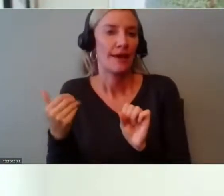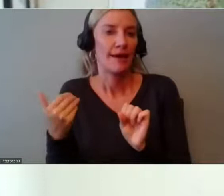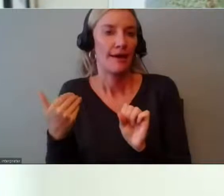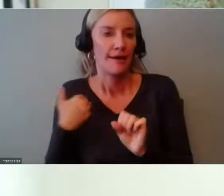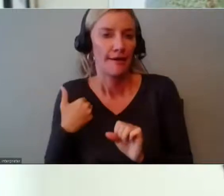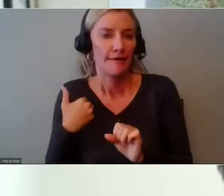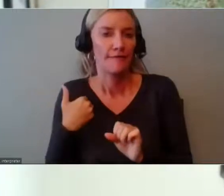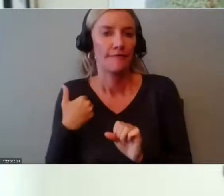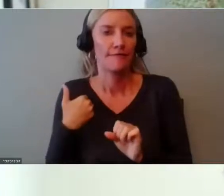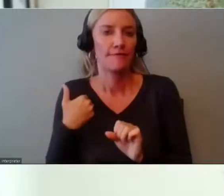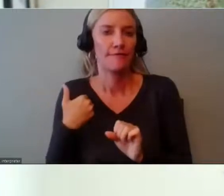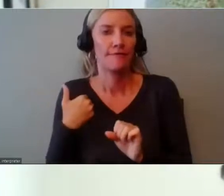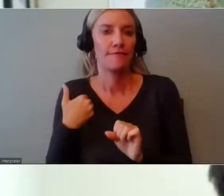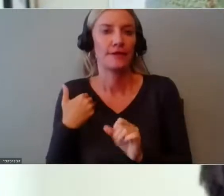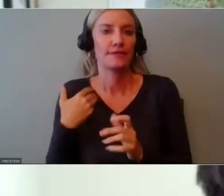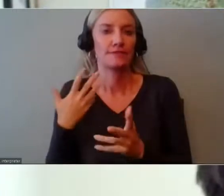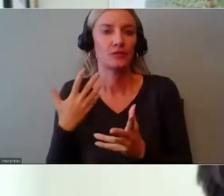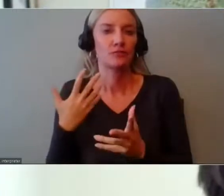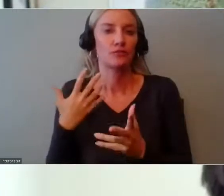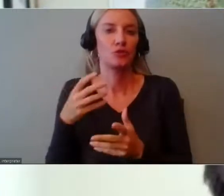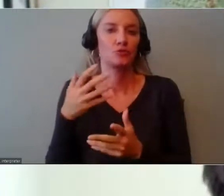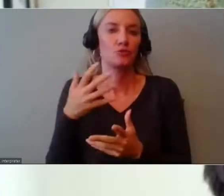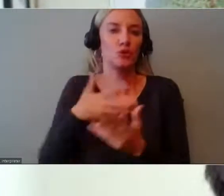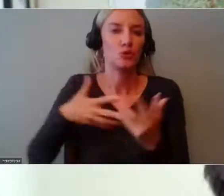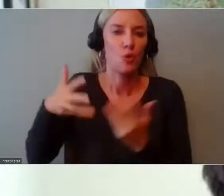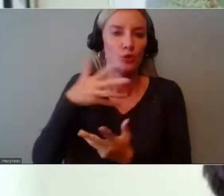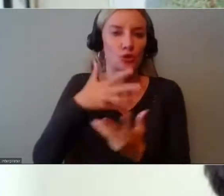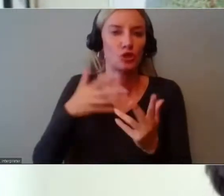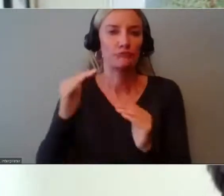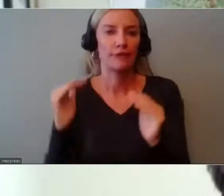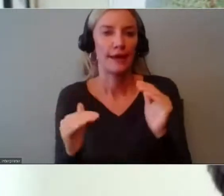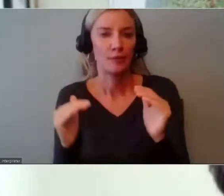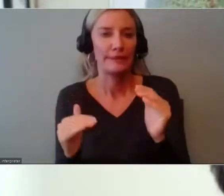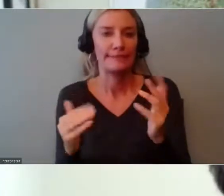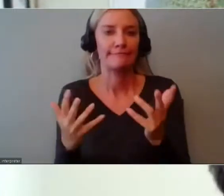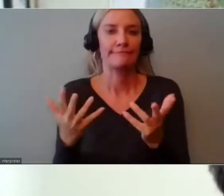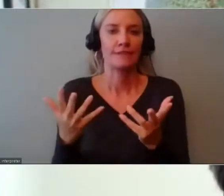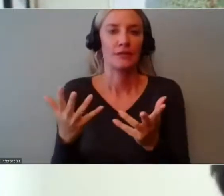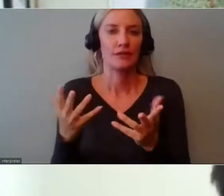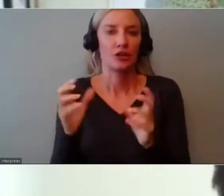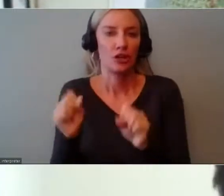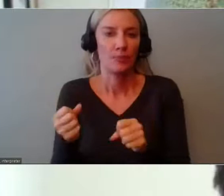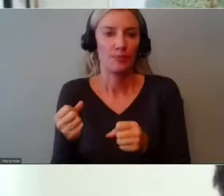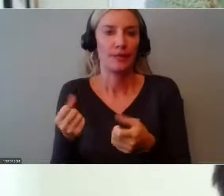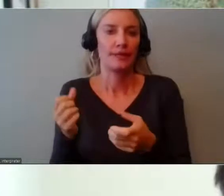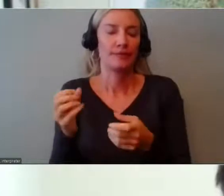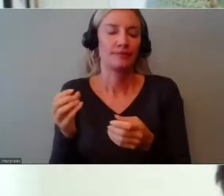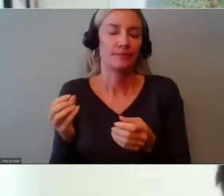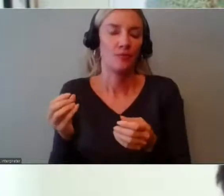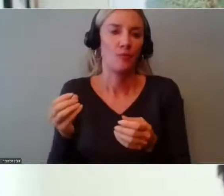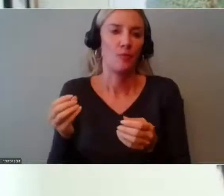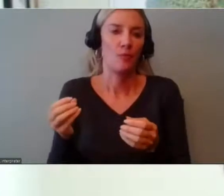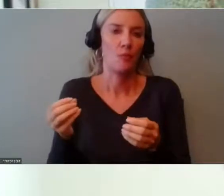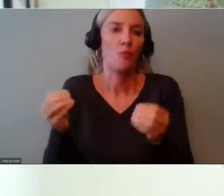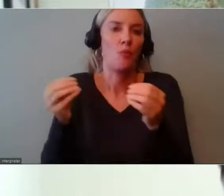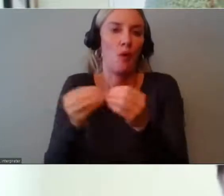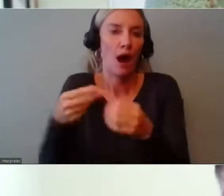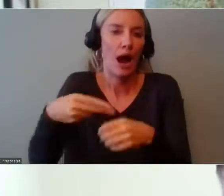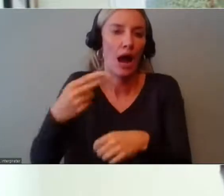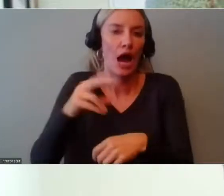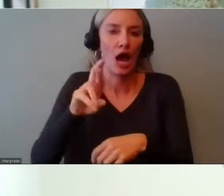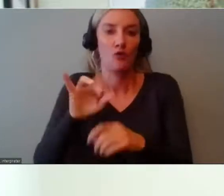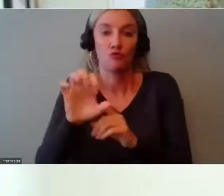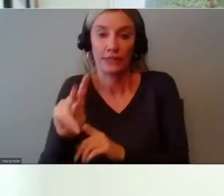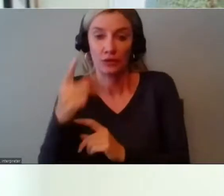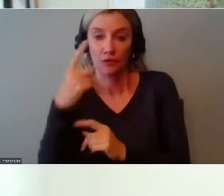traditional social inequities that might leave them to get to be more at risk. And those that's recommended